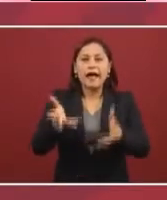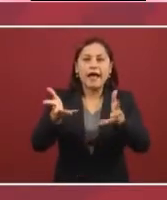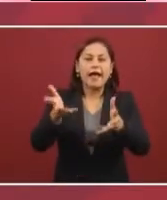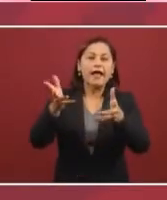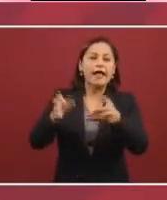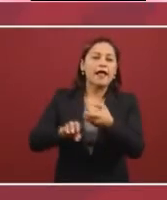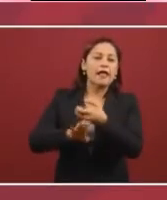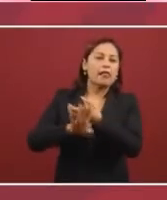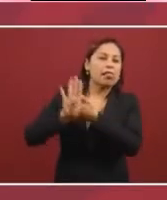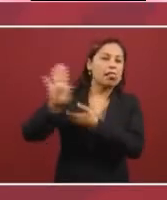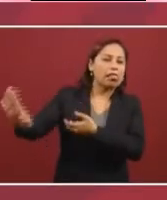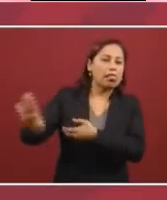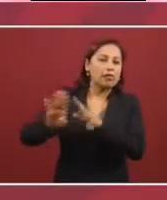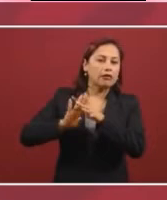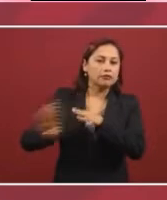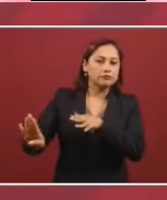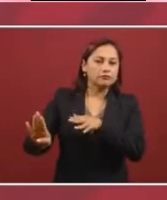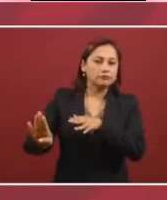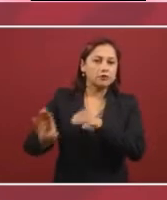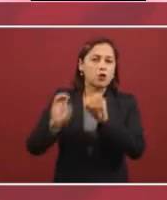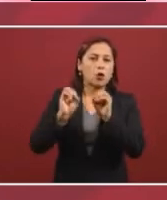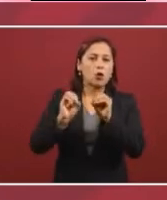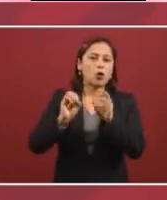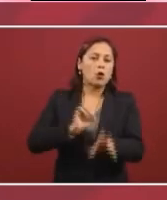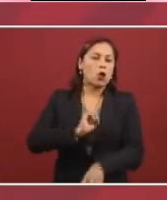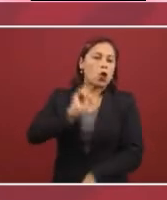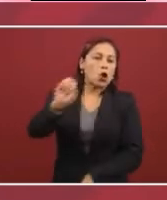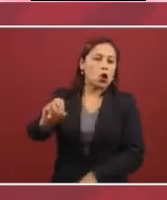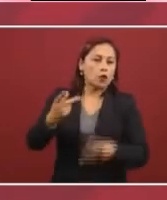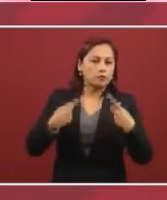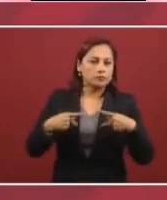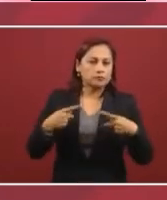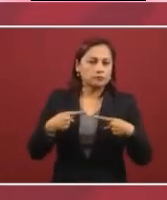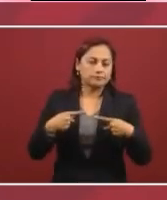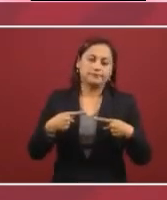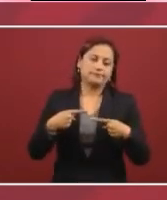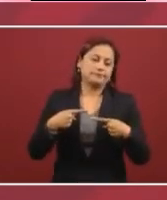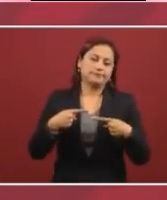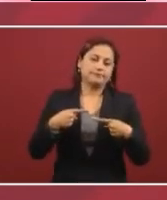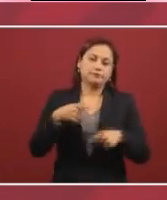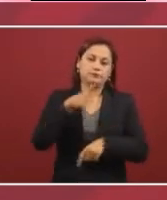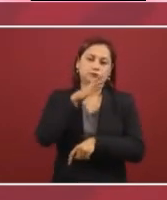to refuse immigrants, xenophobia.